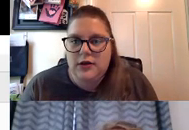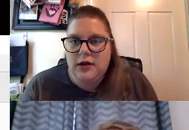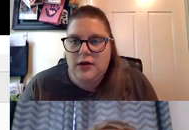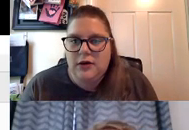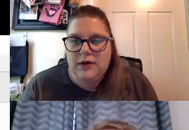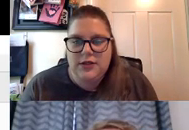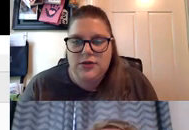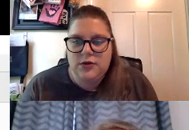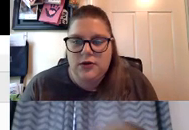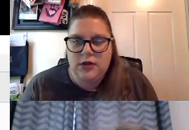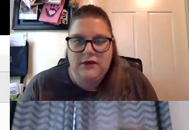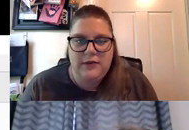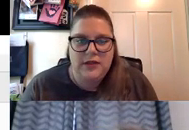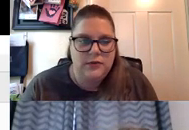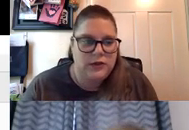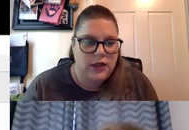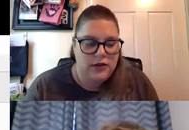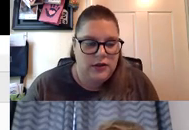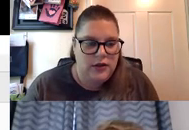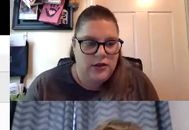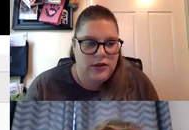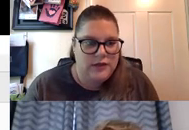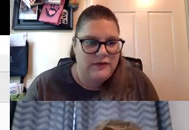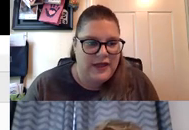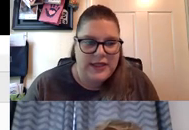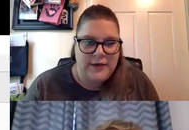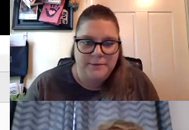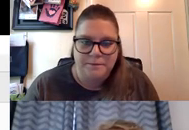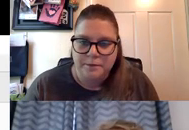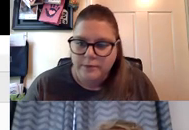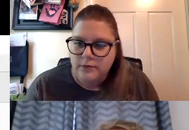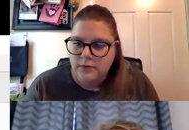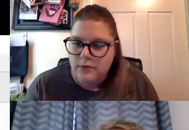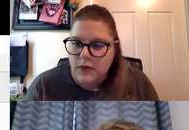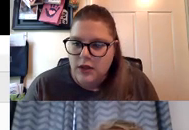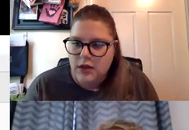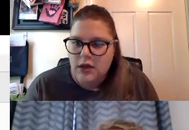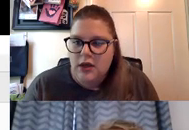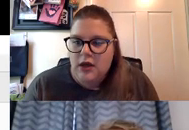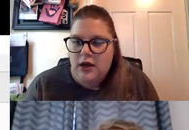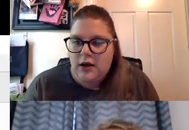gonna request control of Amy's computer because we're fancy.